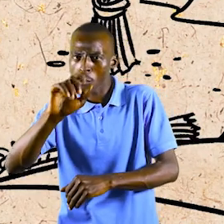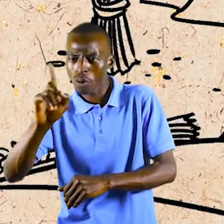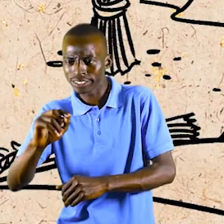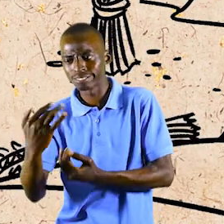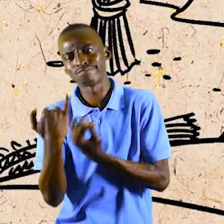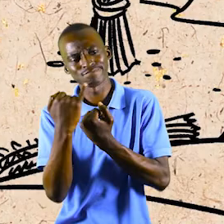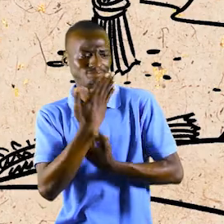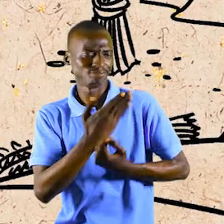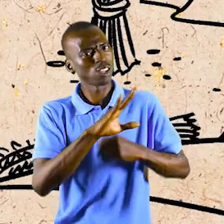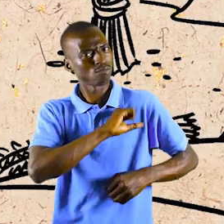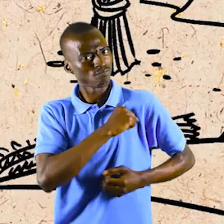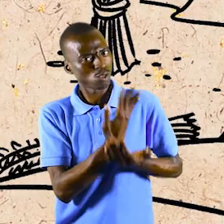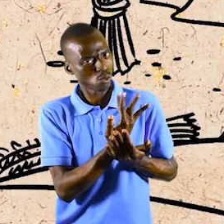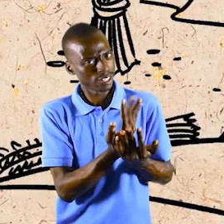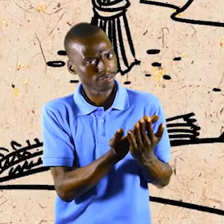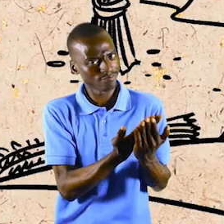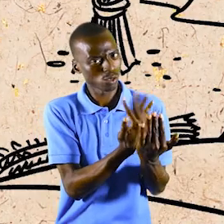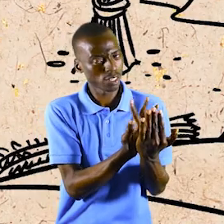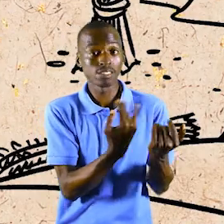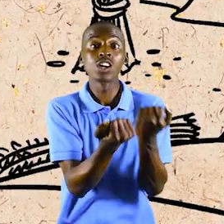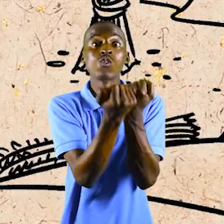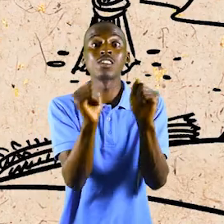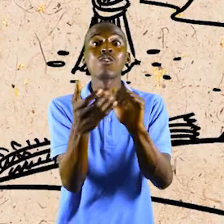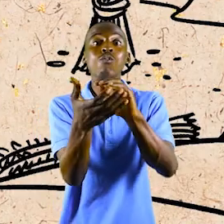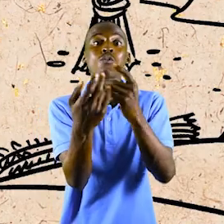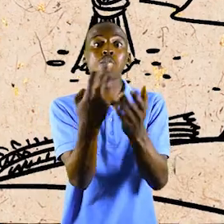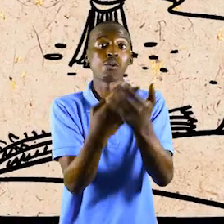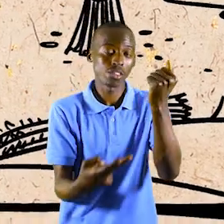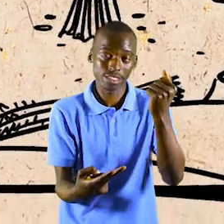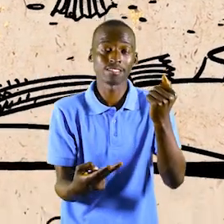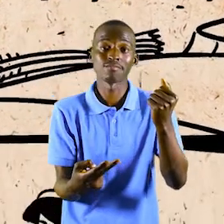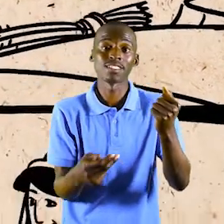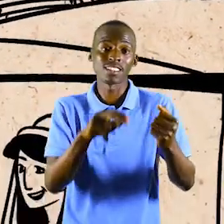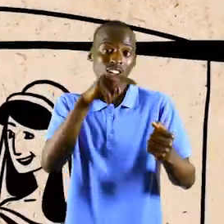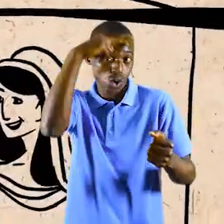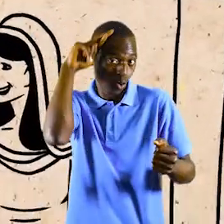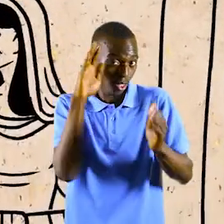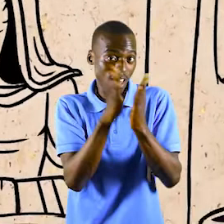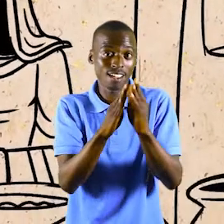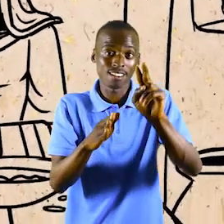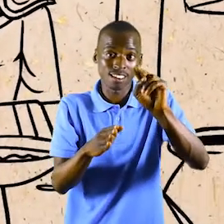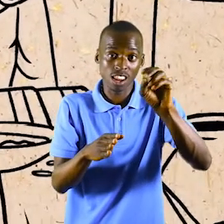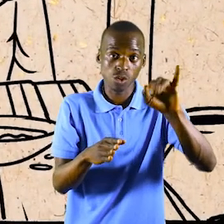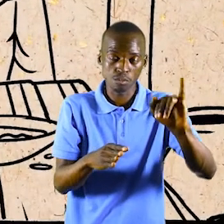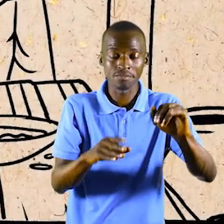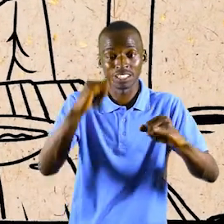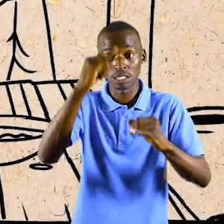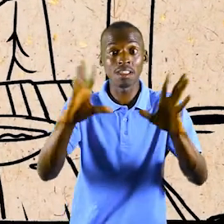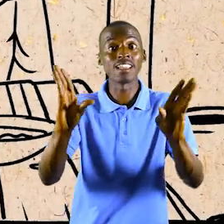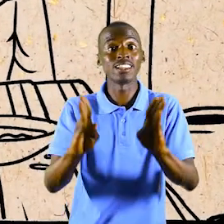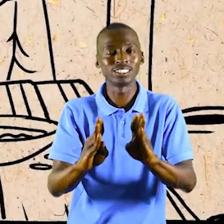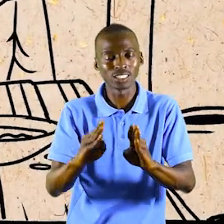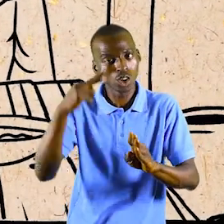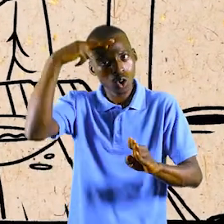Ruth to wait until the next day, and he will redeem both Ruth and Naomi legally before the town elders. And so the chapter ends with